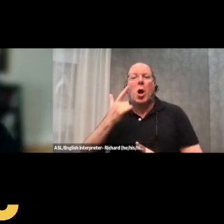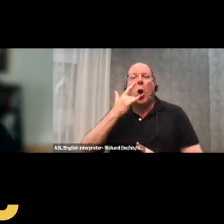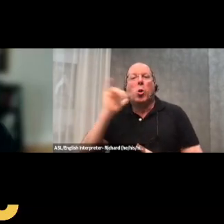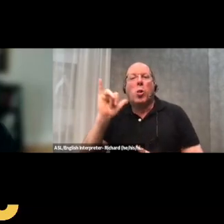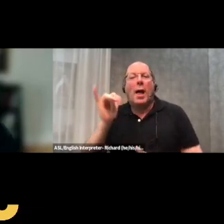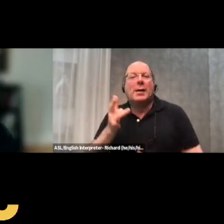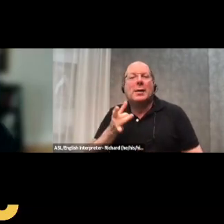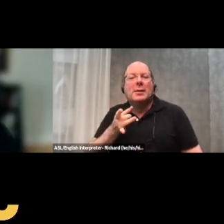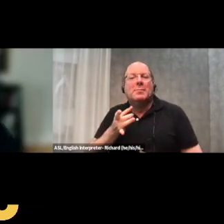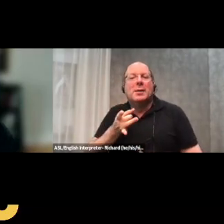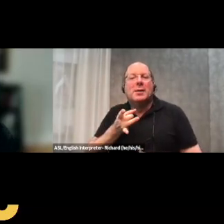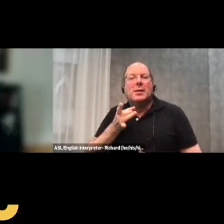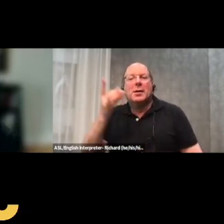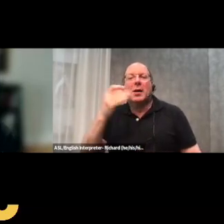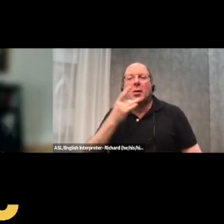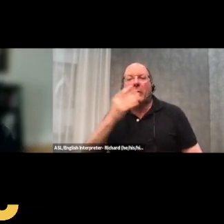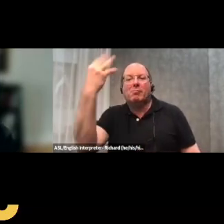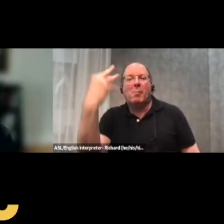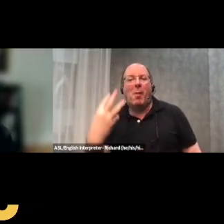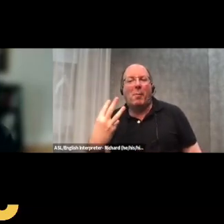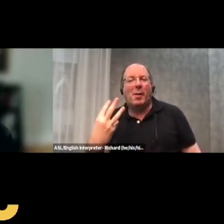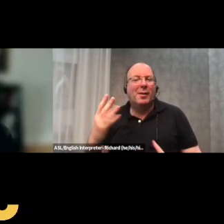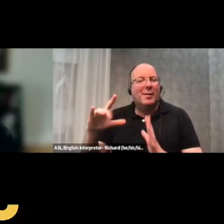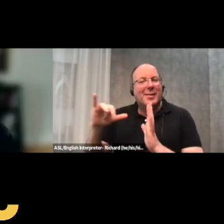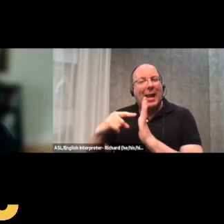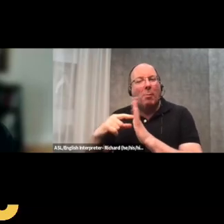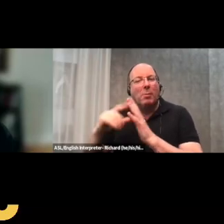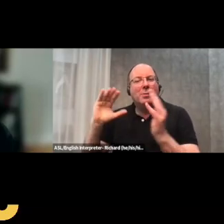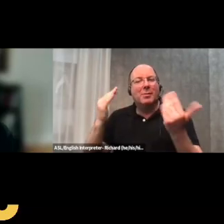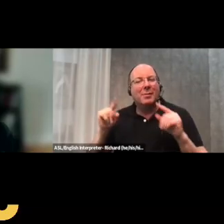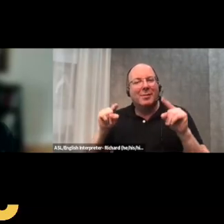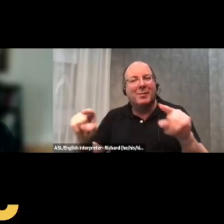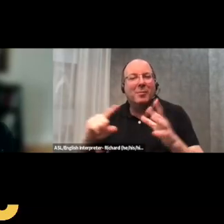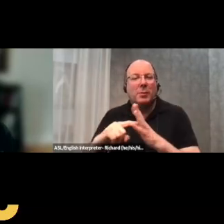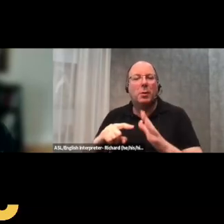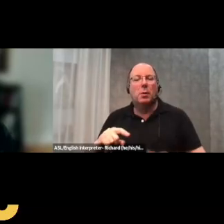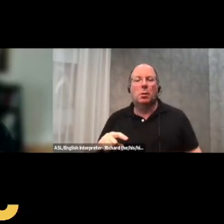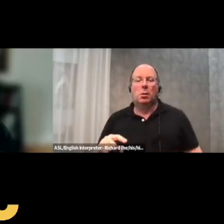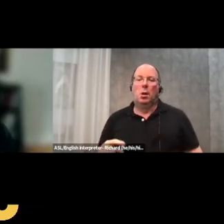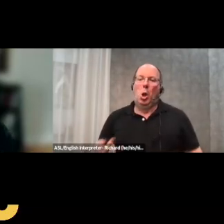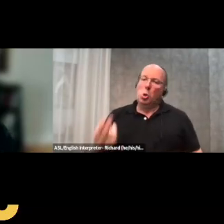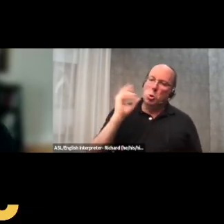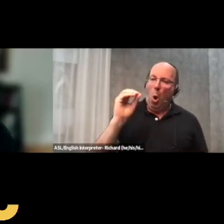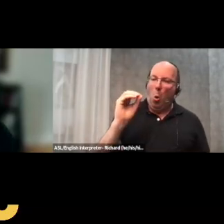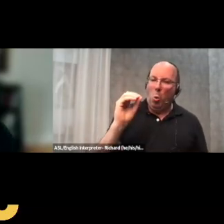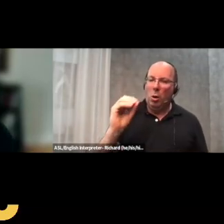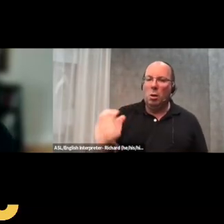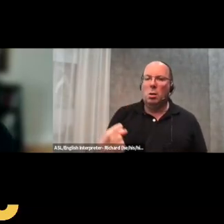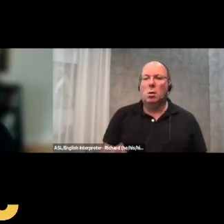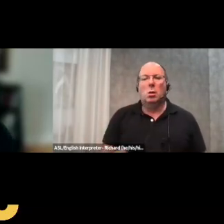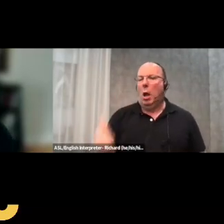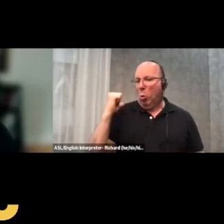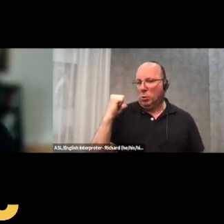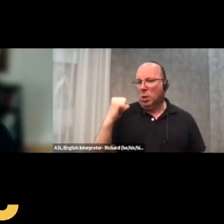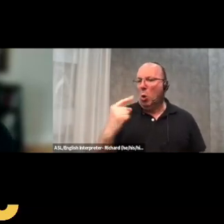analogy. I've heard that can be really helpful for people, like, you know, absolutely hard no, you know, something I refuse